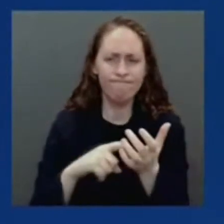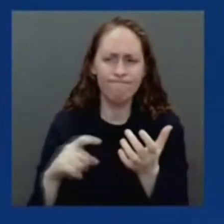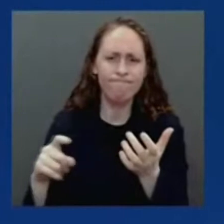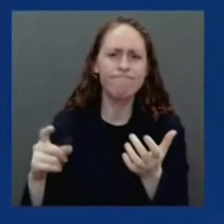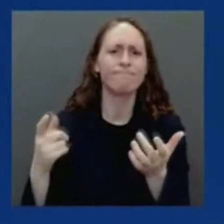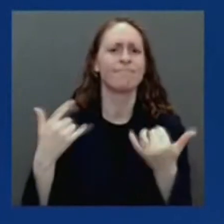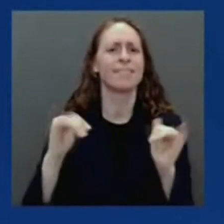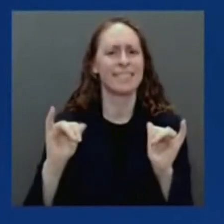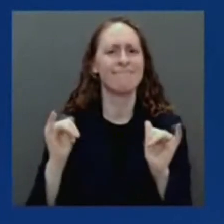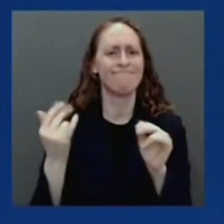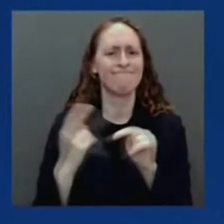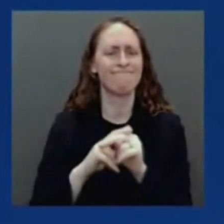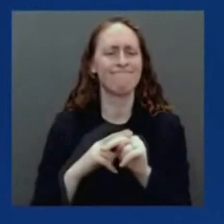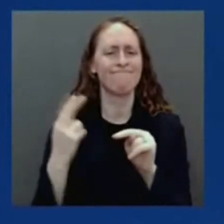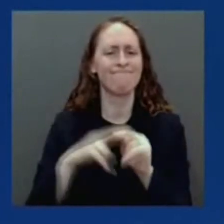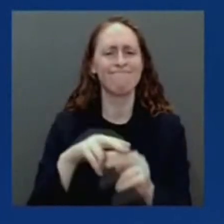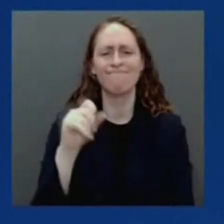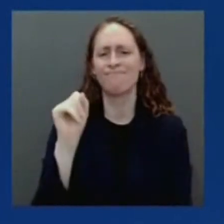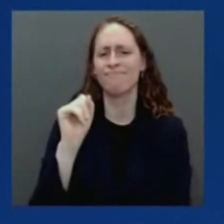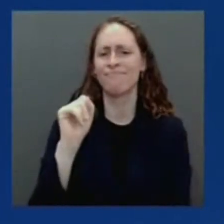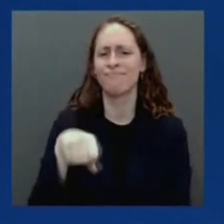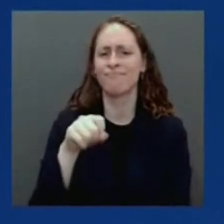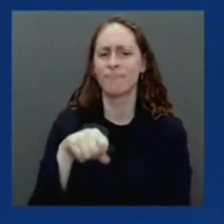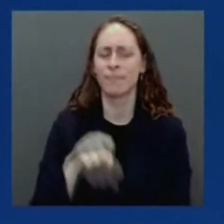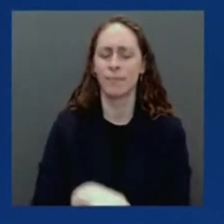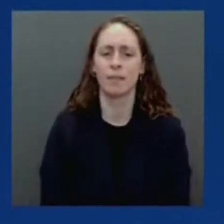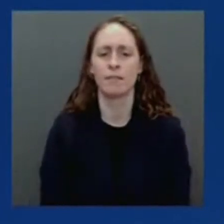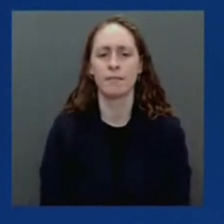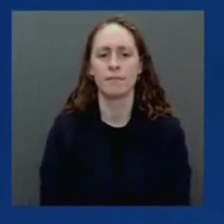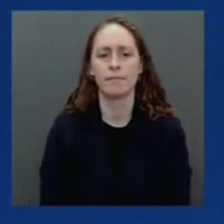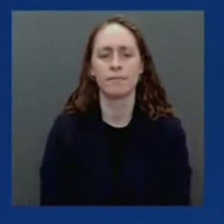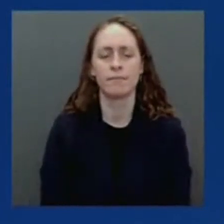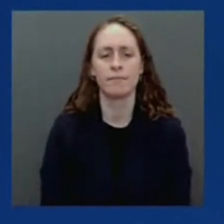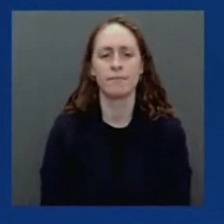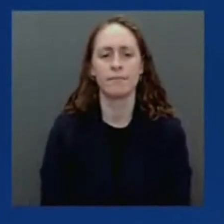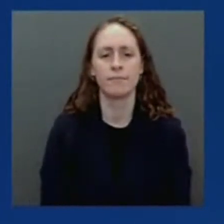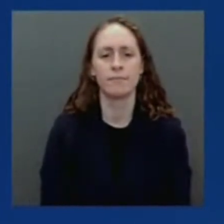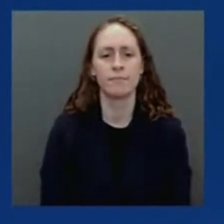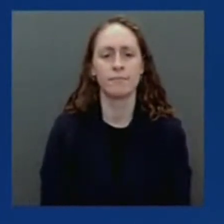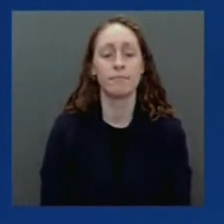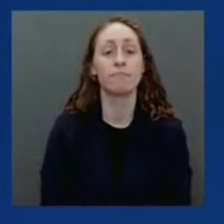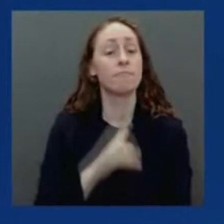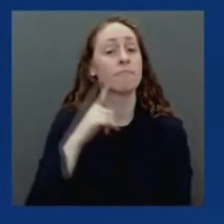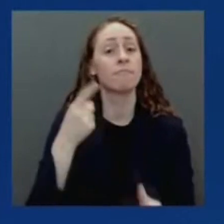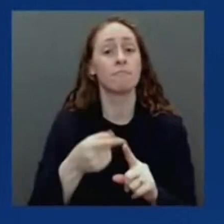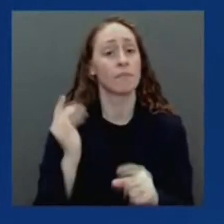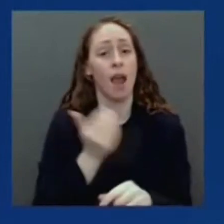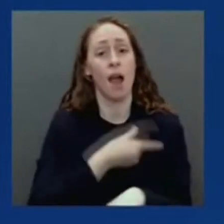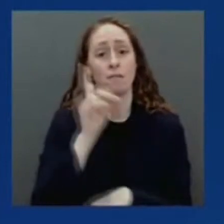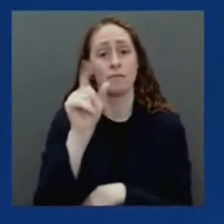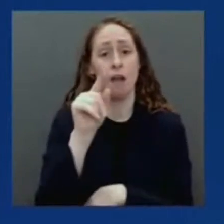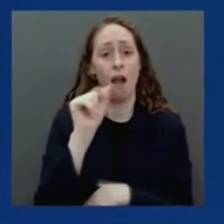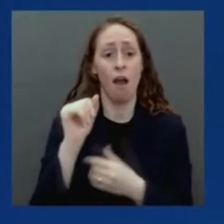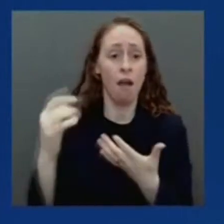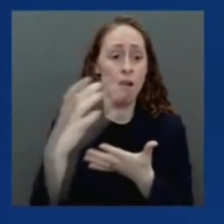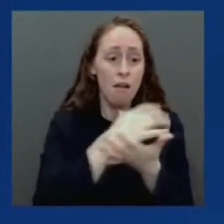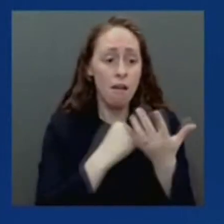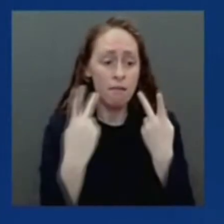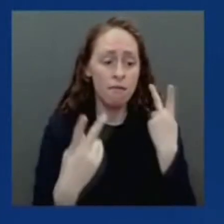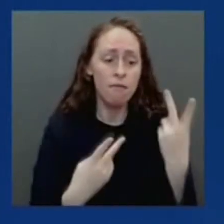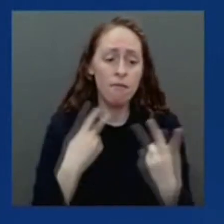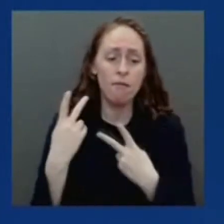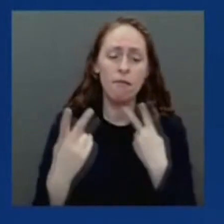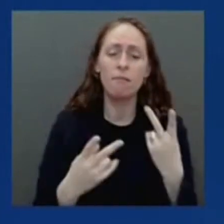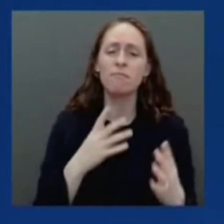data continue to reinforce the critical importance of vaccination. Last week, I shared data from our surveillance